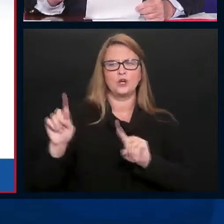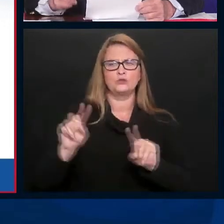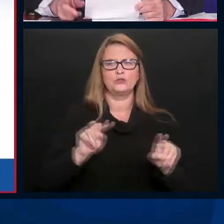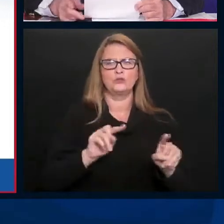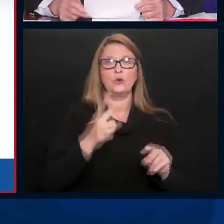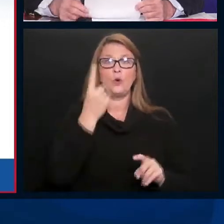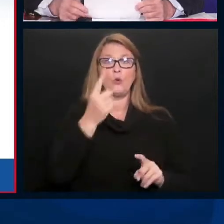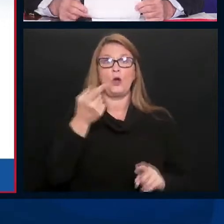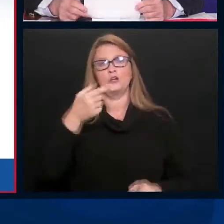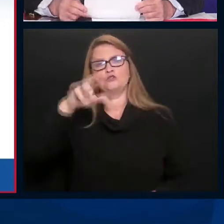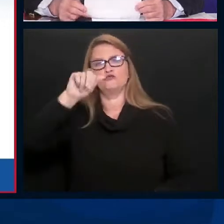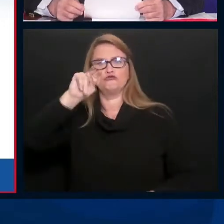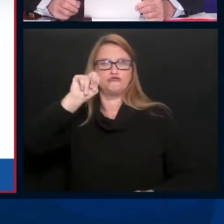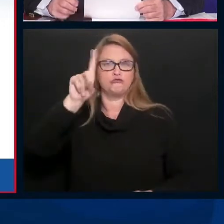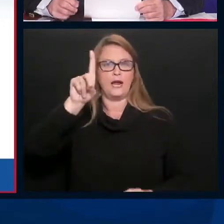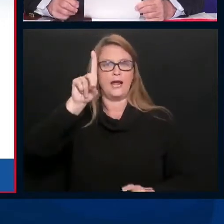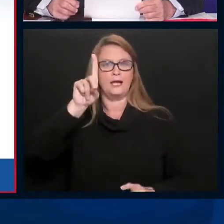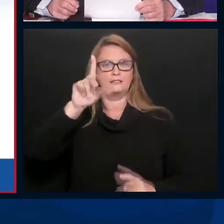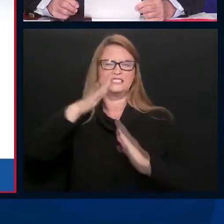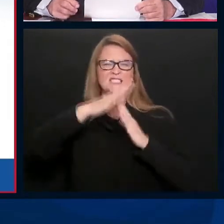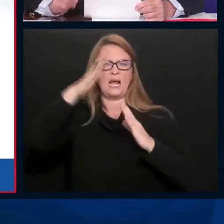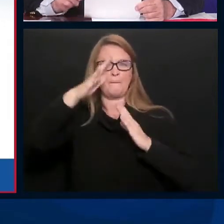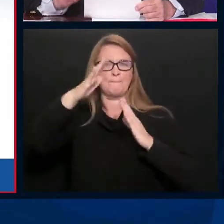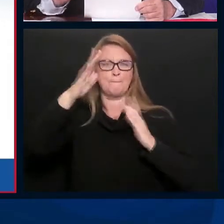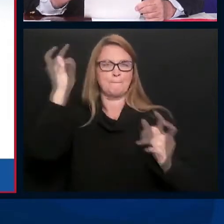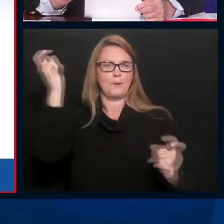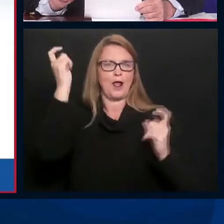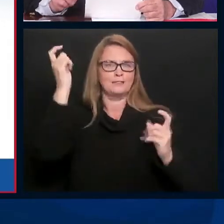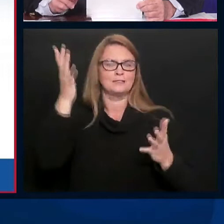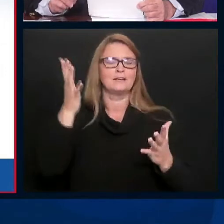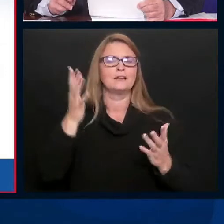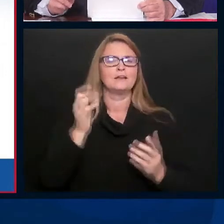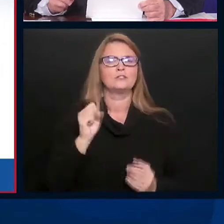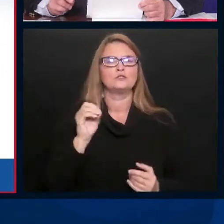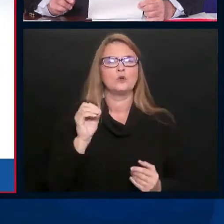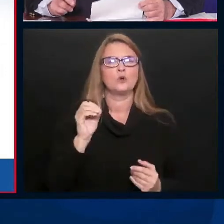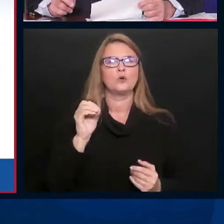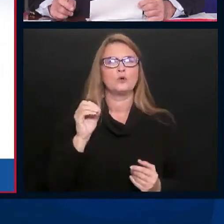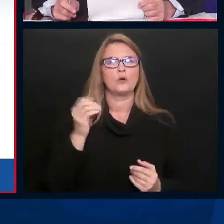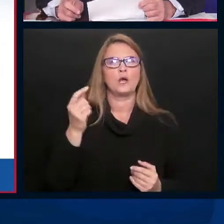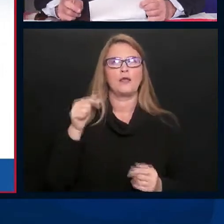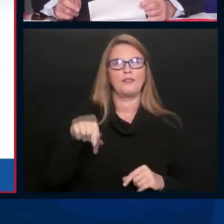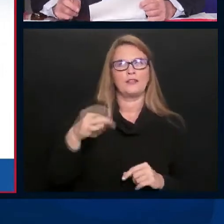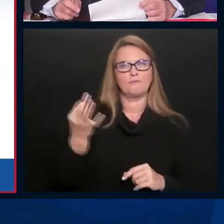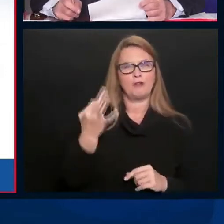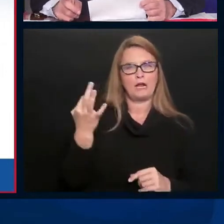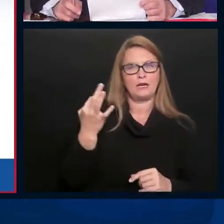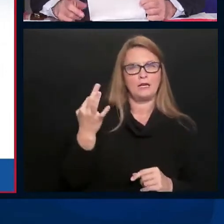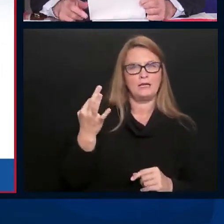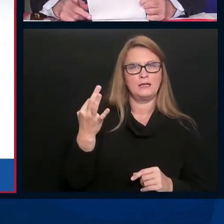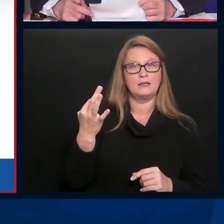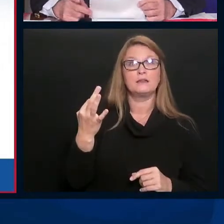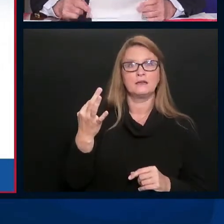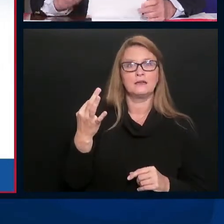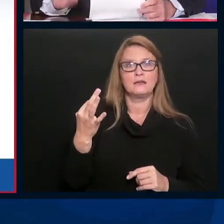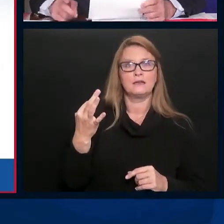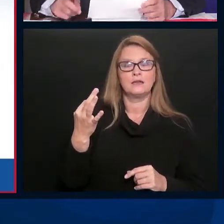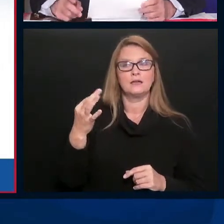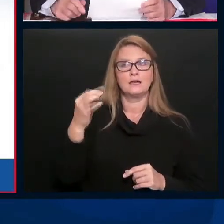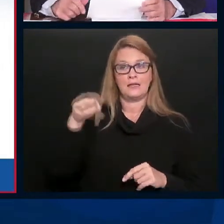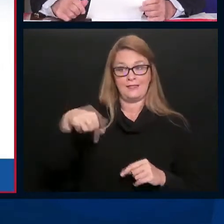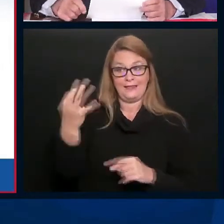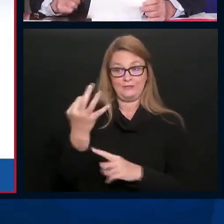grand prize, and we'll do this. I think we do 1 Friday. Is that correct? We do 1